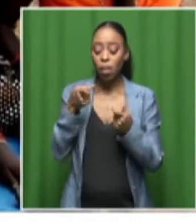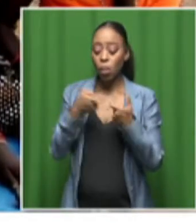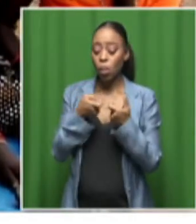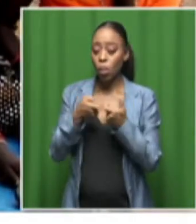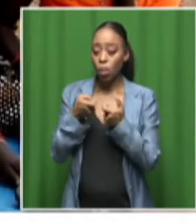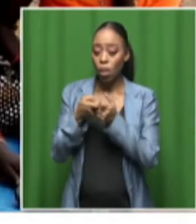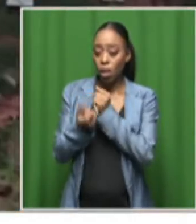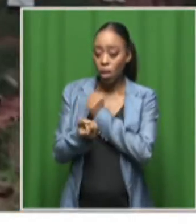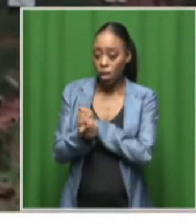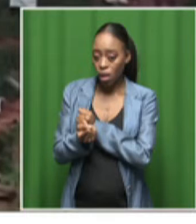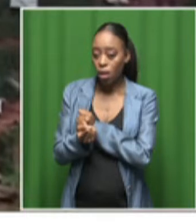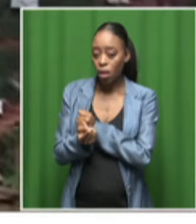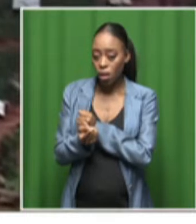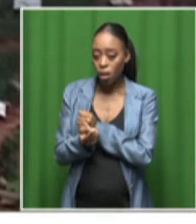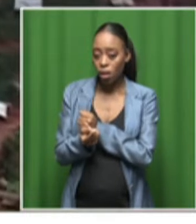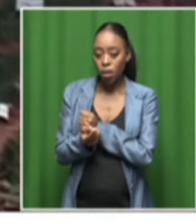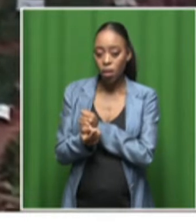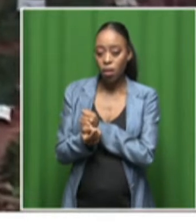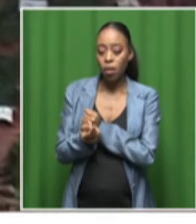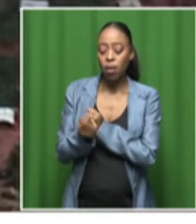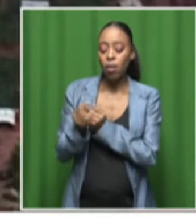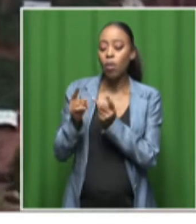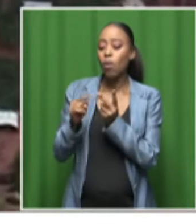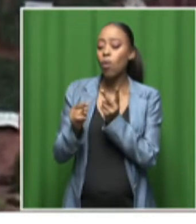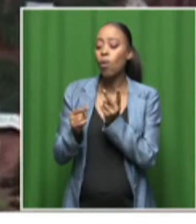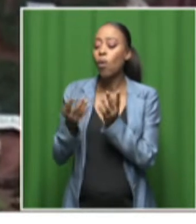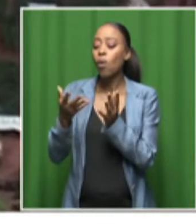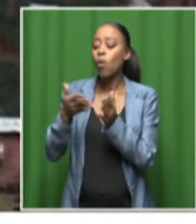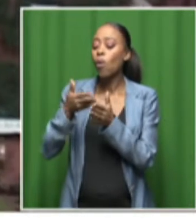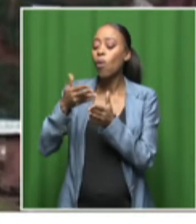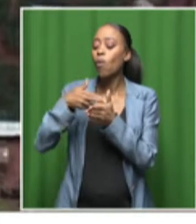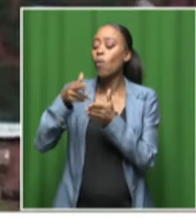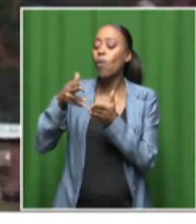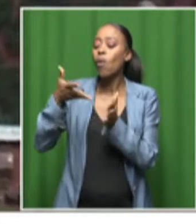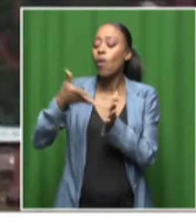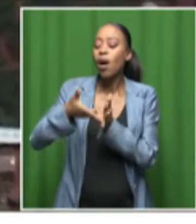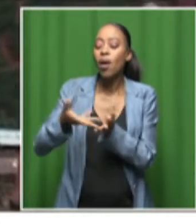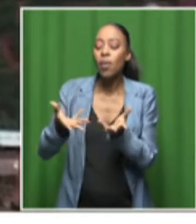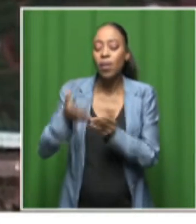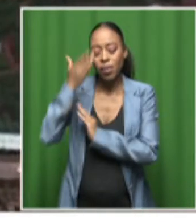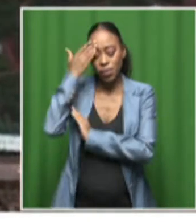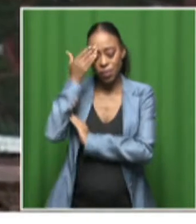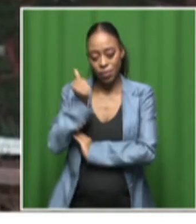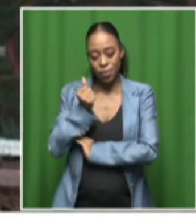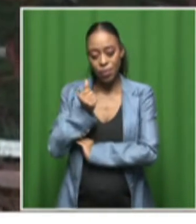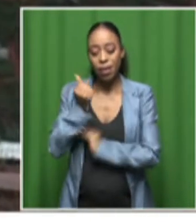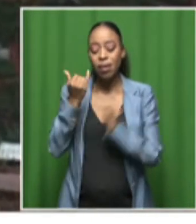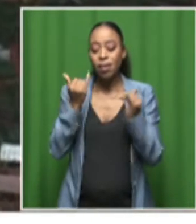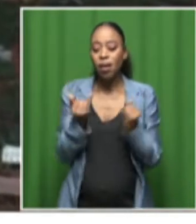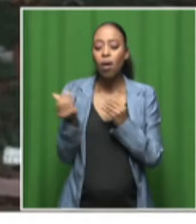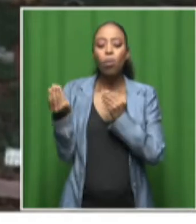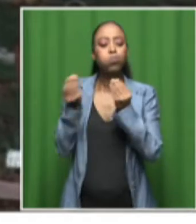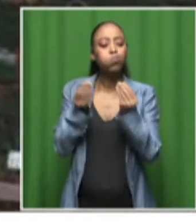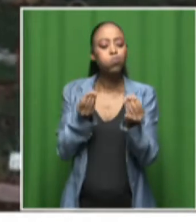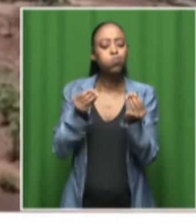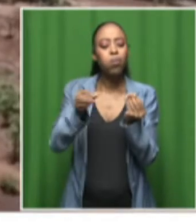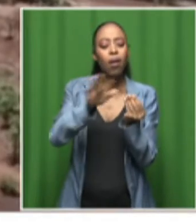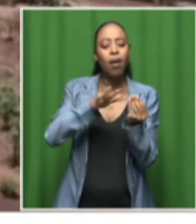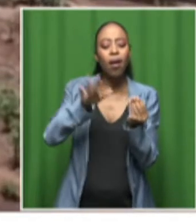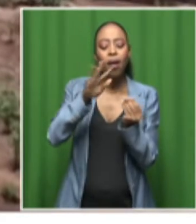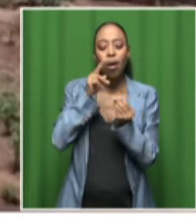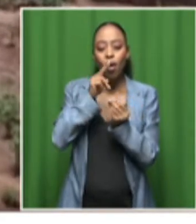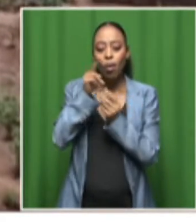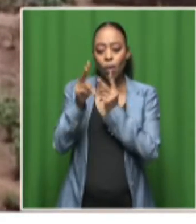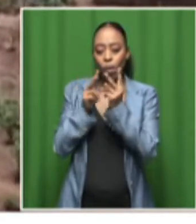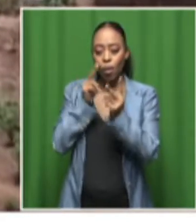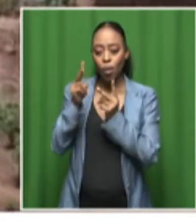or where it's going. The human face to this tragedy in Cabo Delgado is what stands out when you visit this area. The